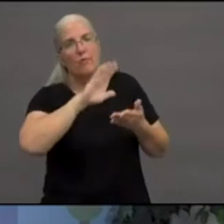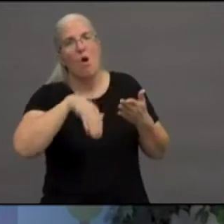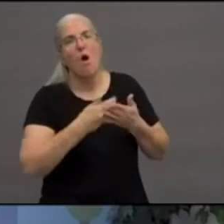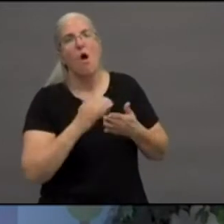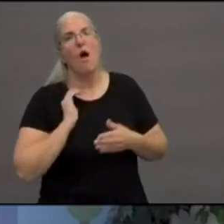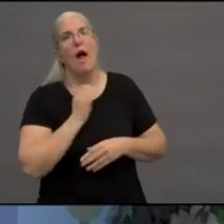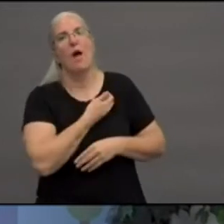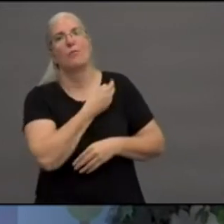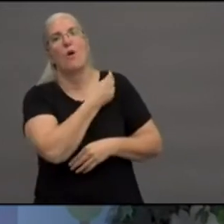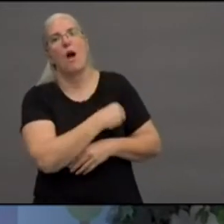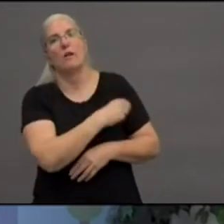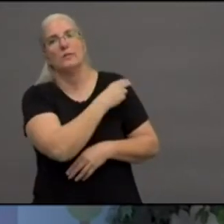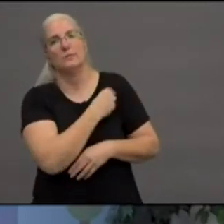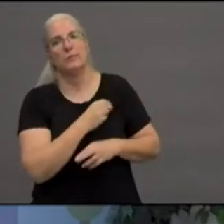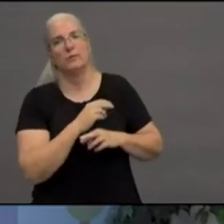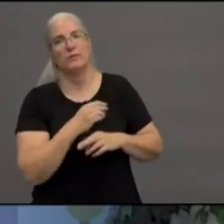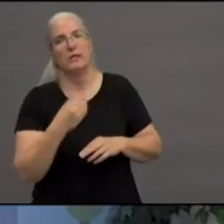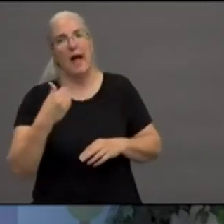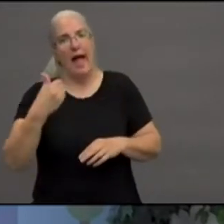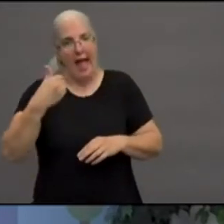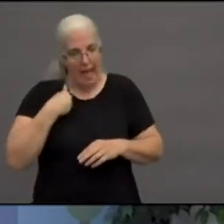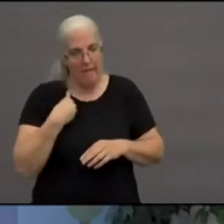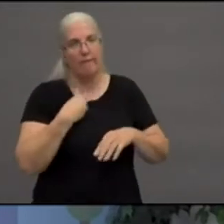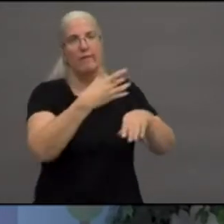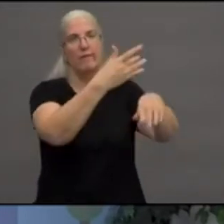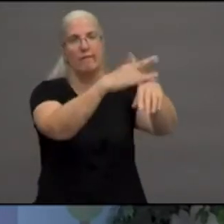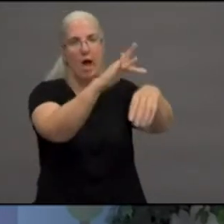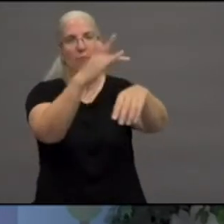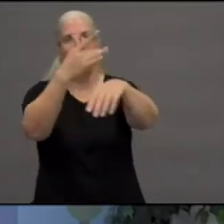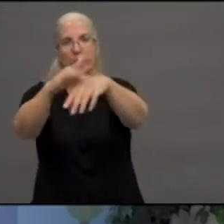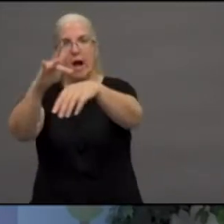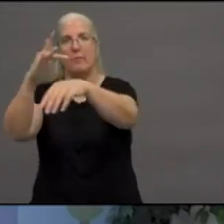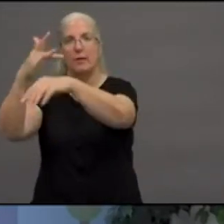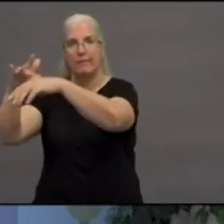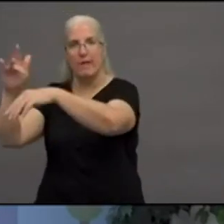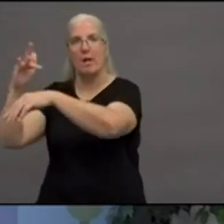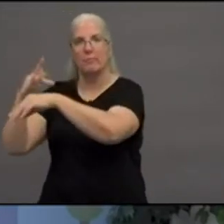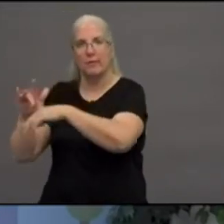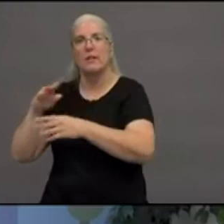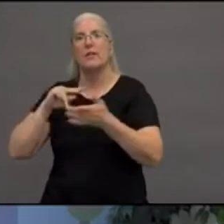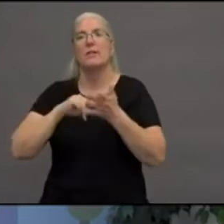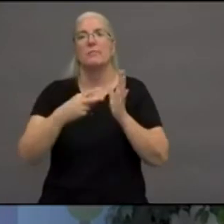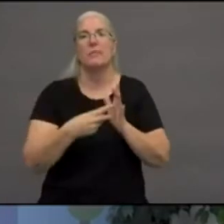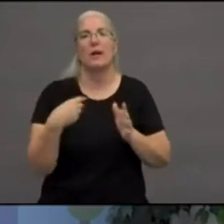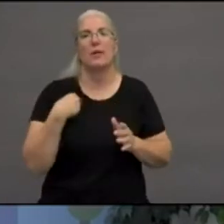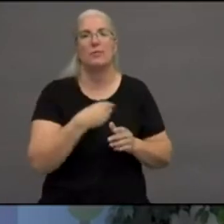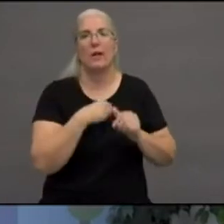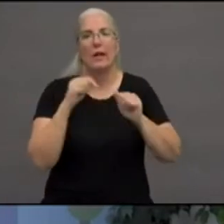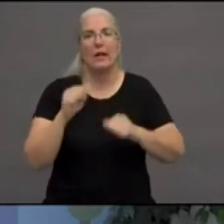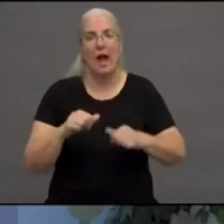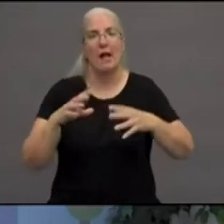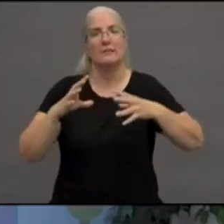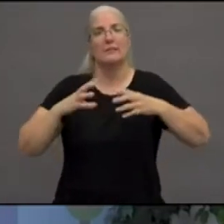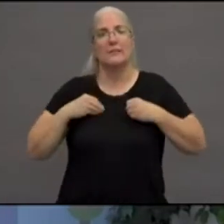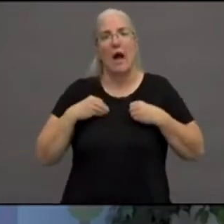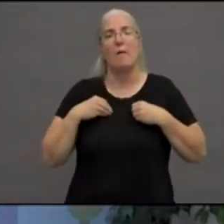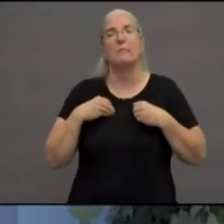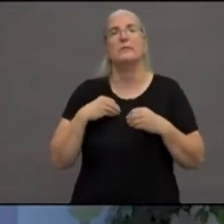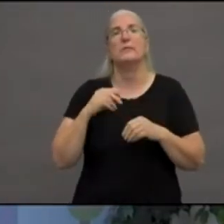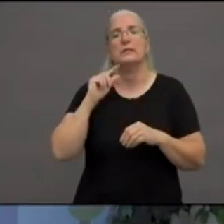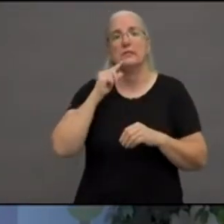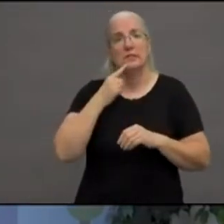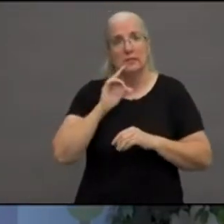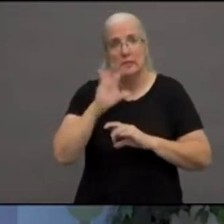continue to accept our trauma program remains open for pediatric and adult. Our burn center remains